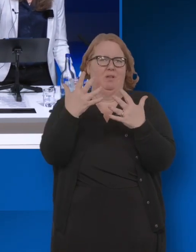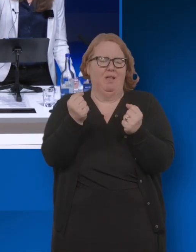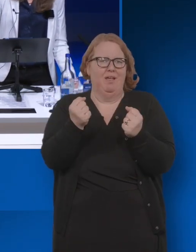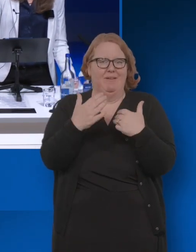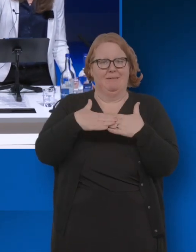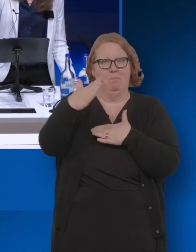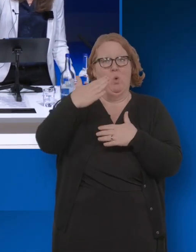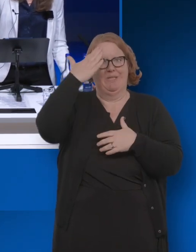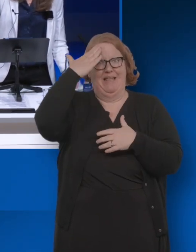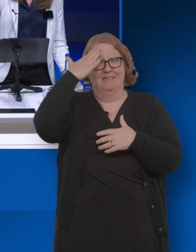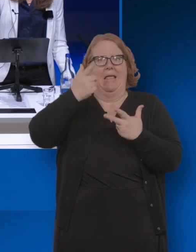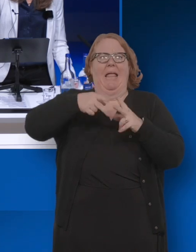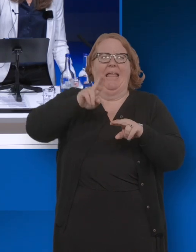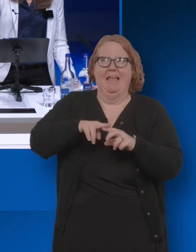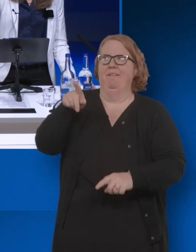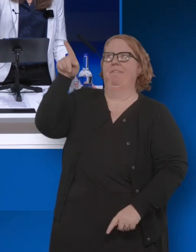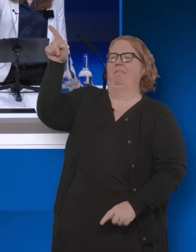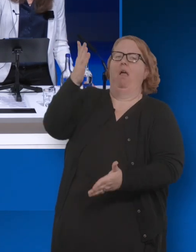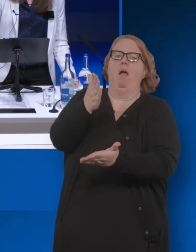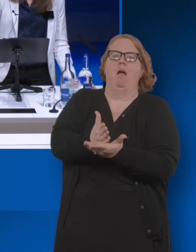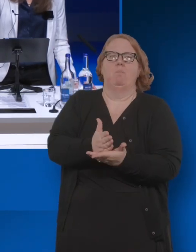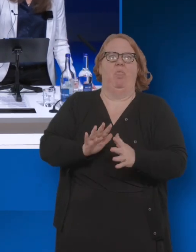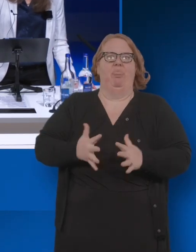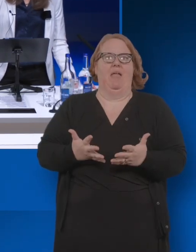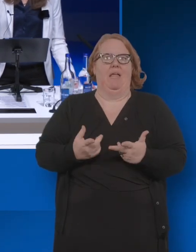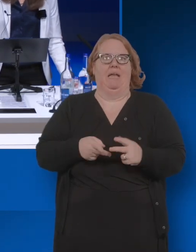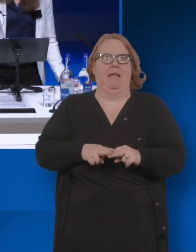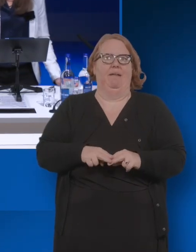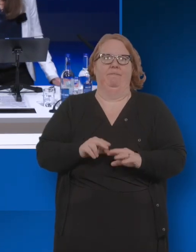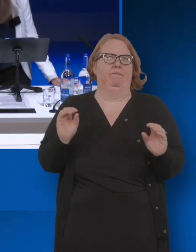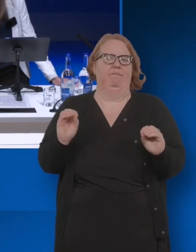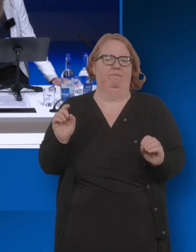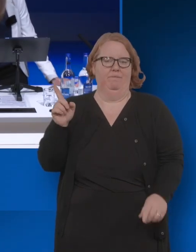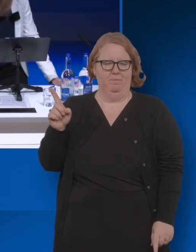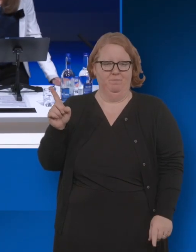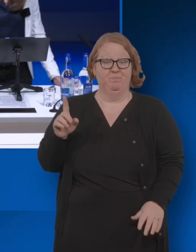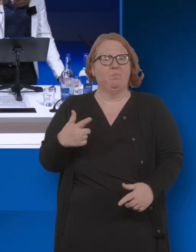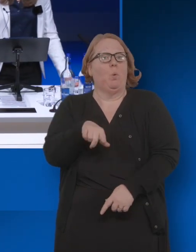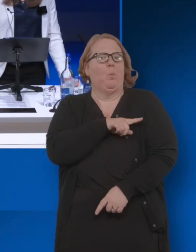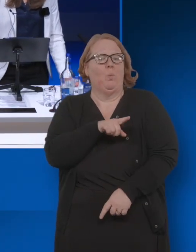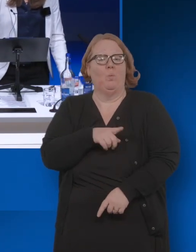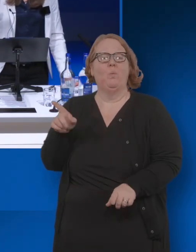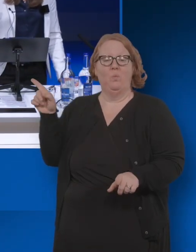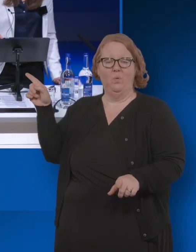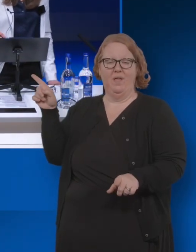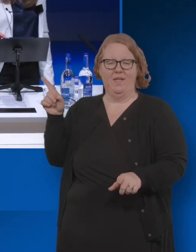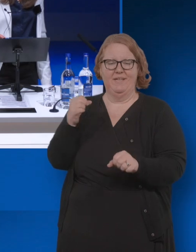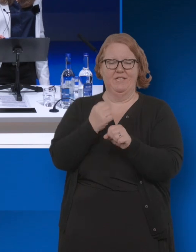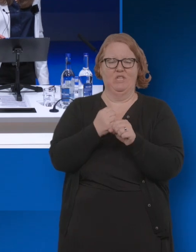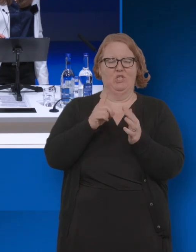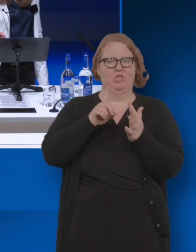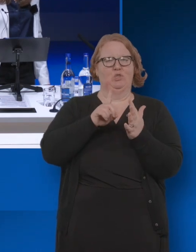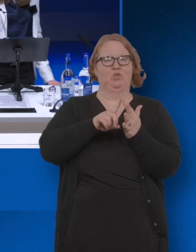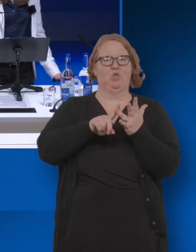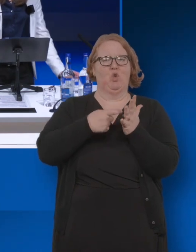makes more sense if God exists than if he doesn't, which is why George Wald,